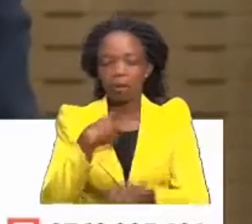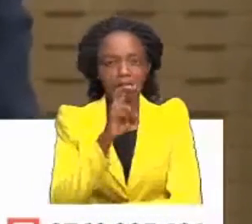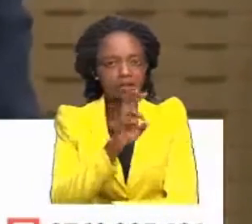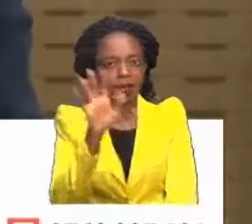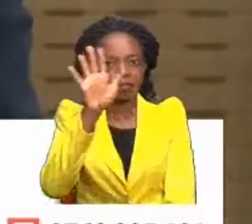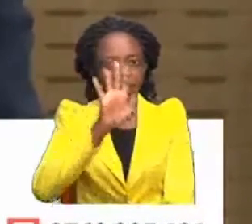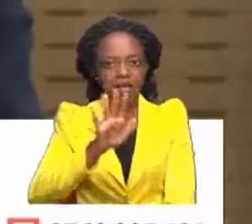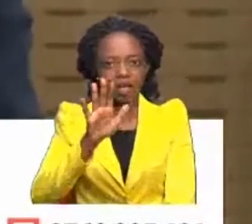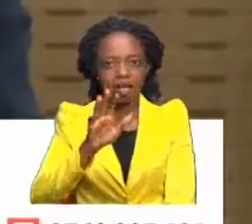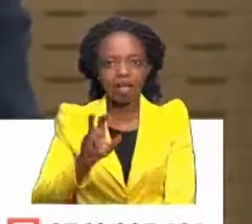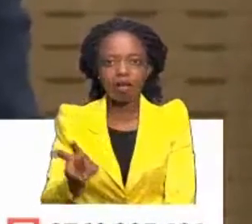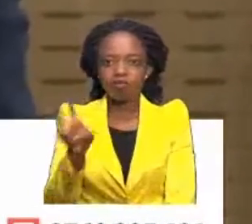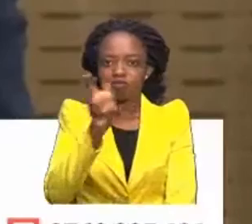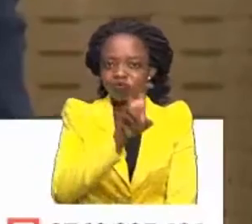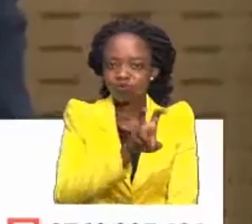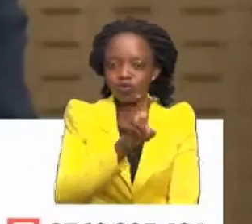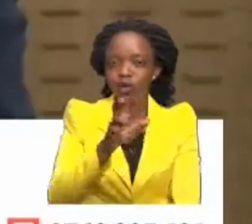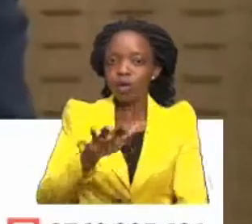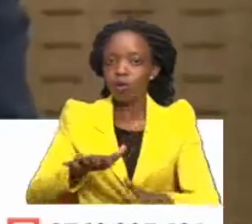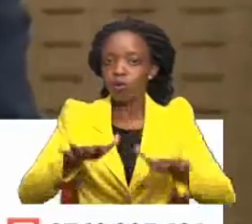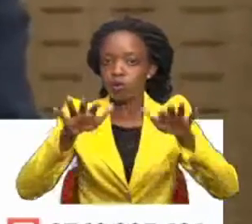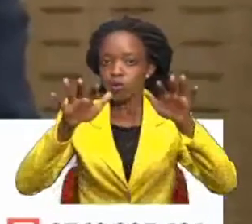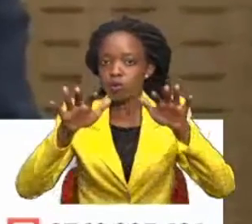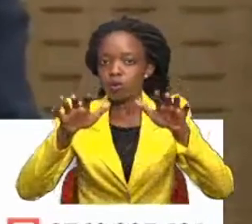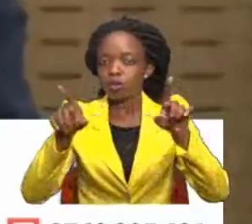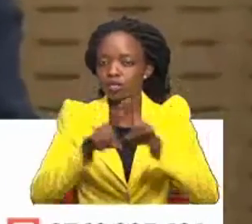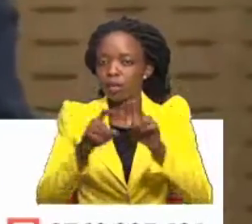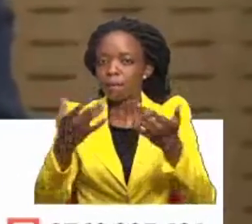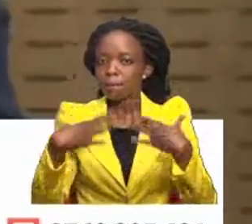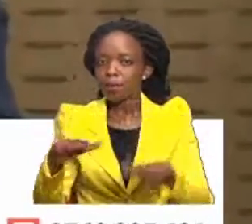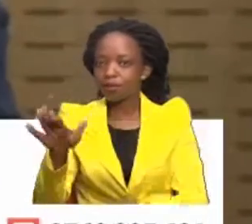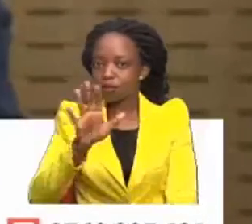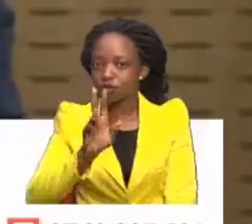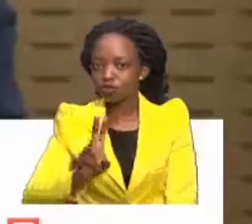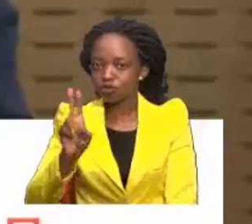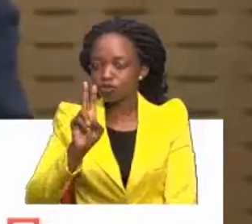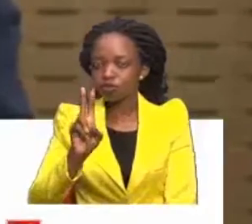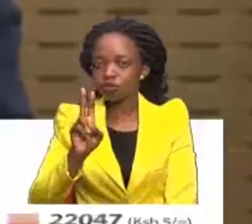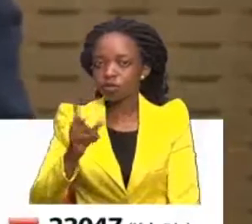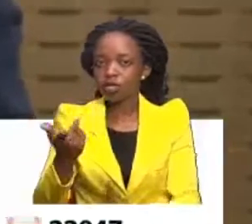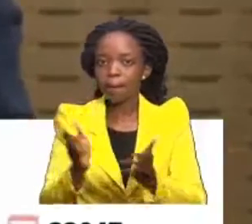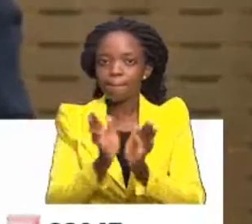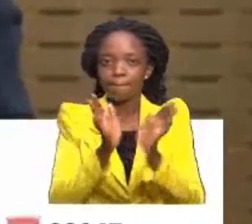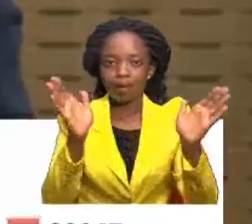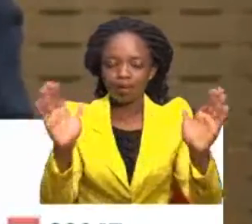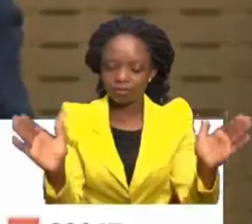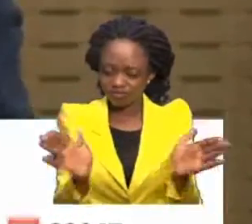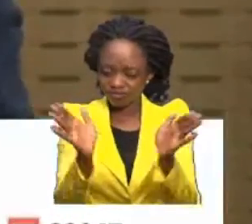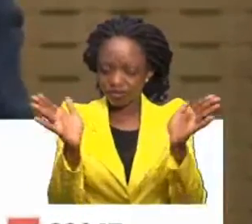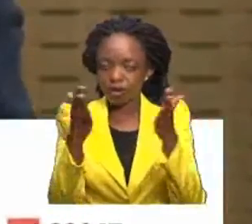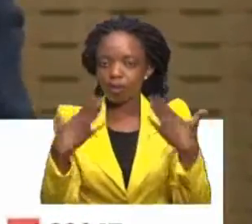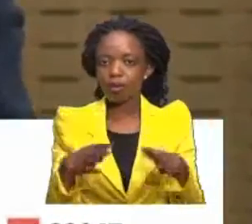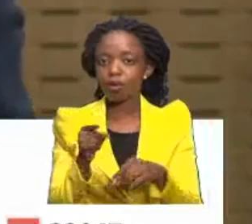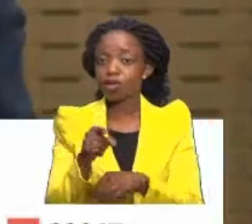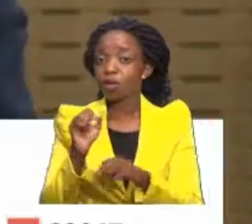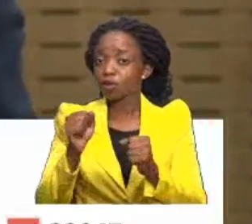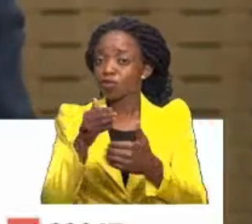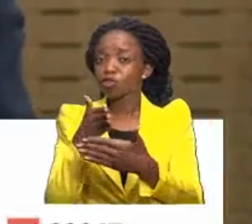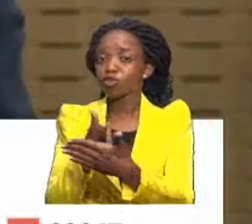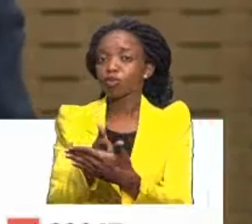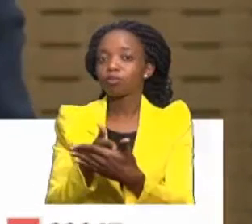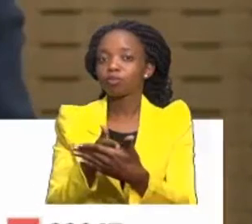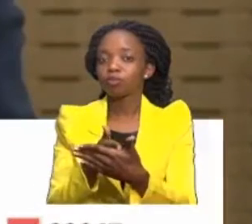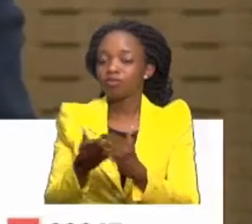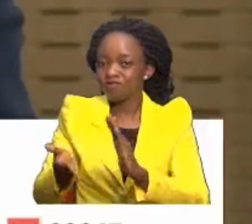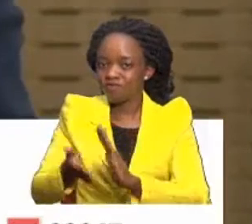vehicles crossing swollen rivers, and the passengers encouraging, and the people of the public encouraging them. These will have to stop with immediate